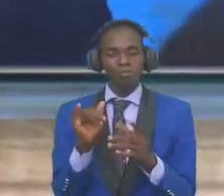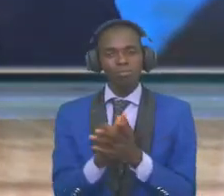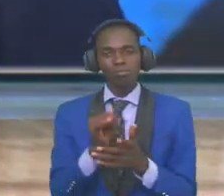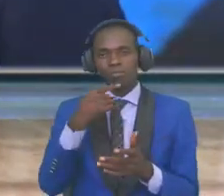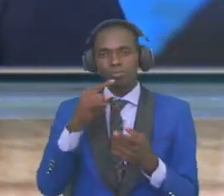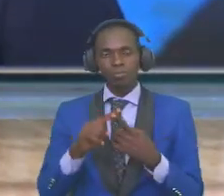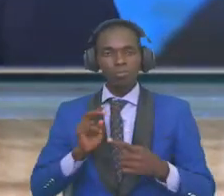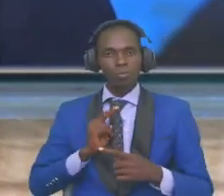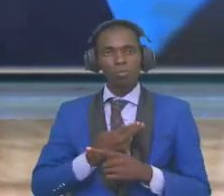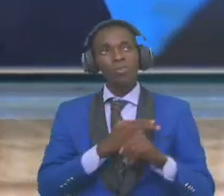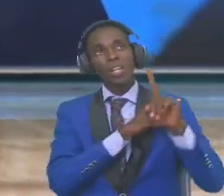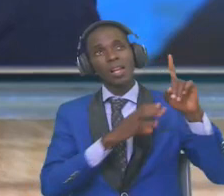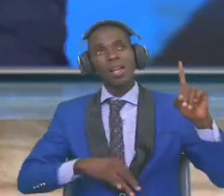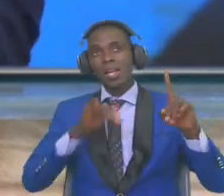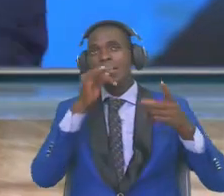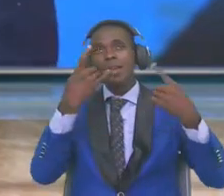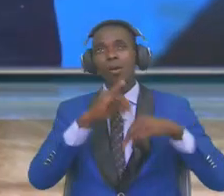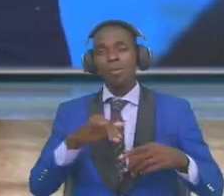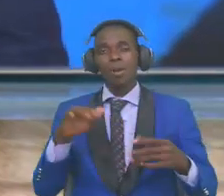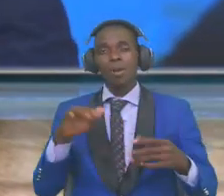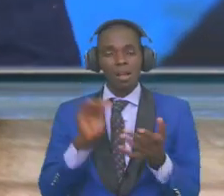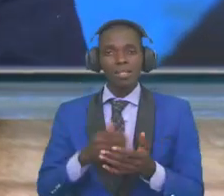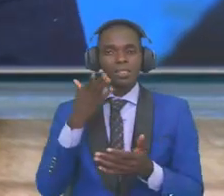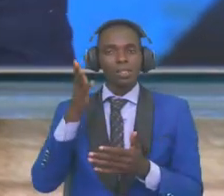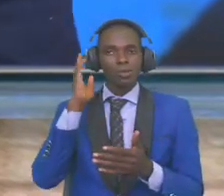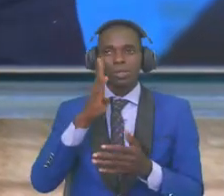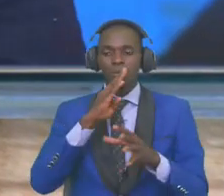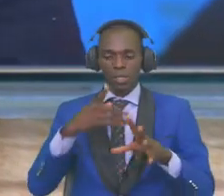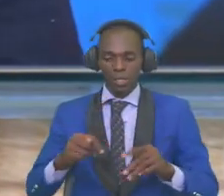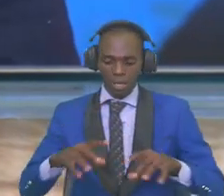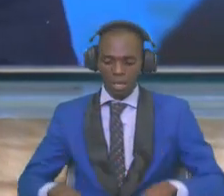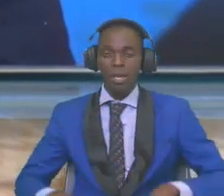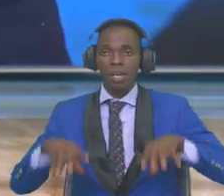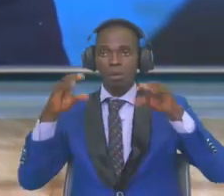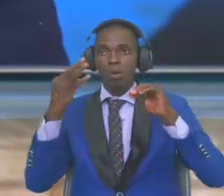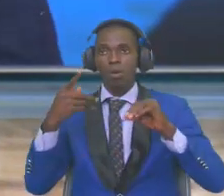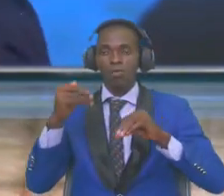tells us Christ is coming again. There'll be the rapture of the church.